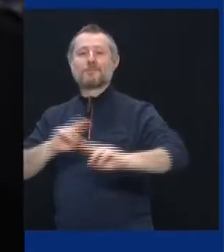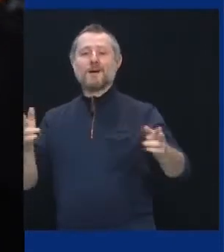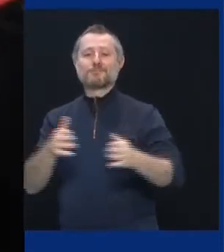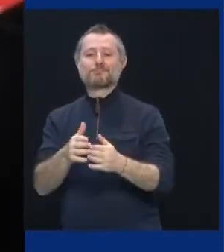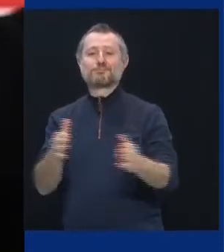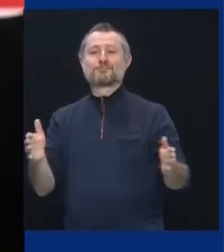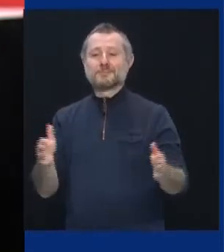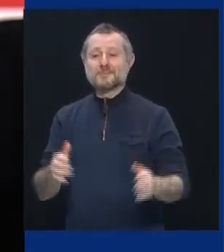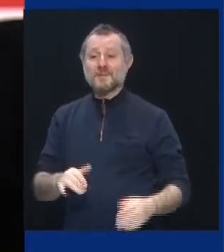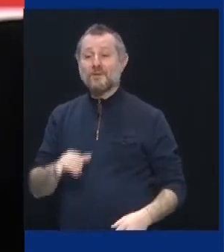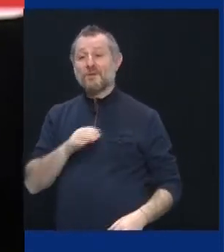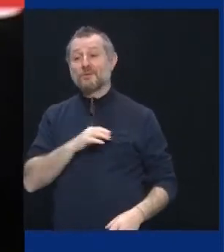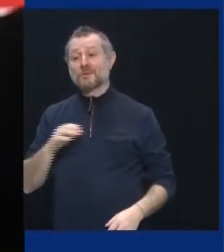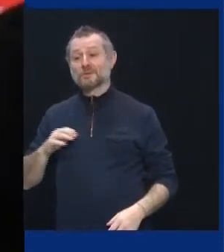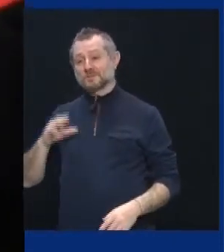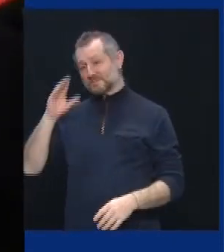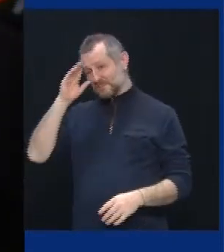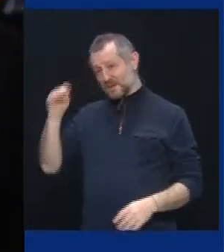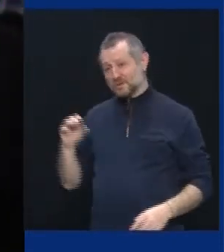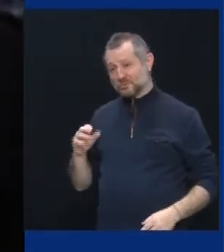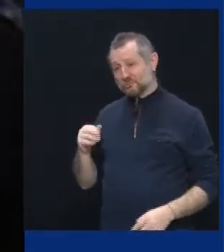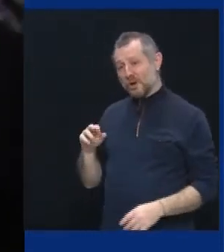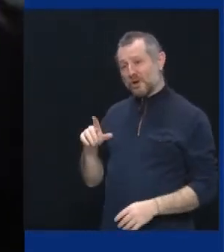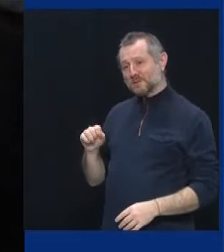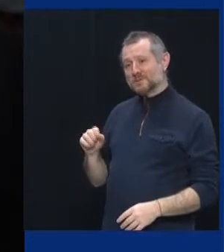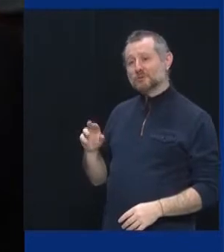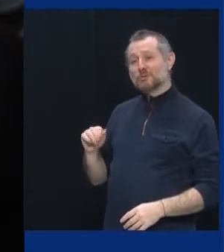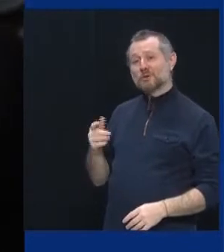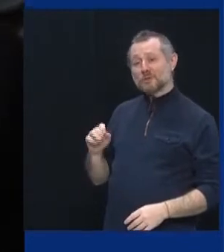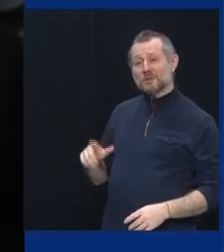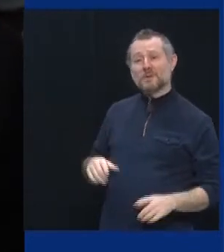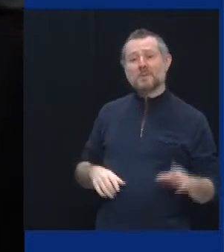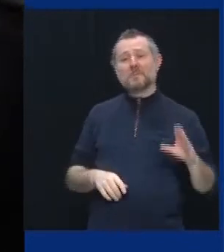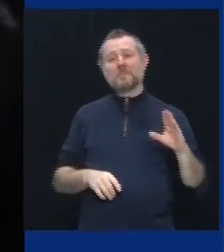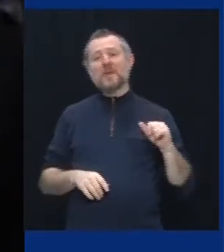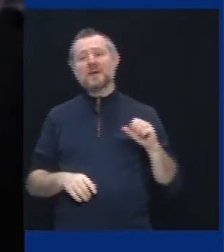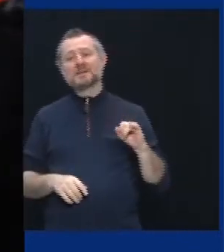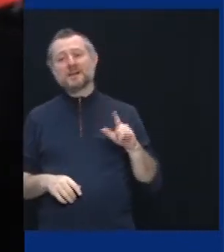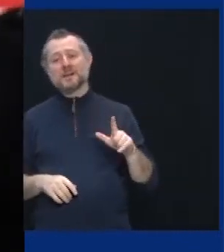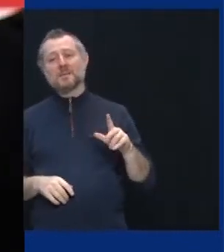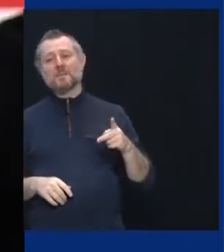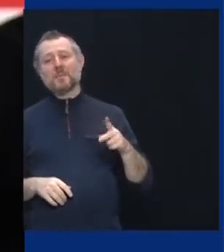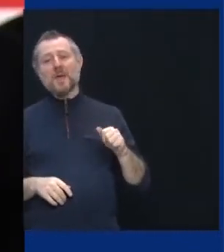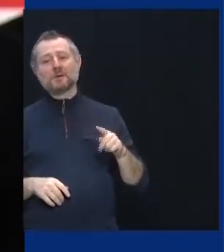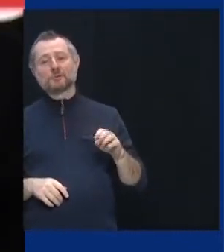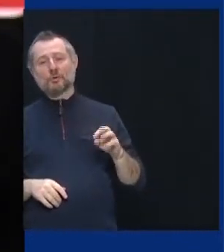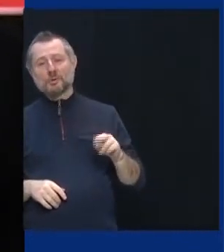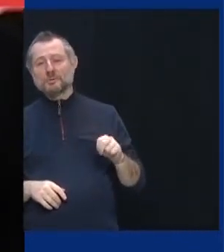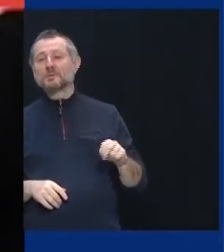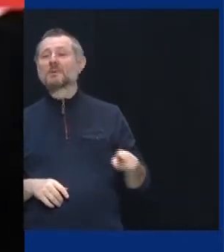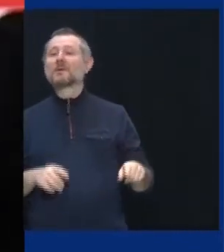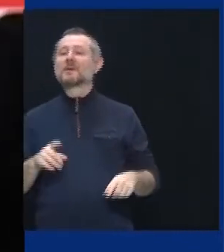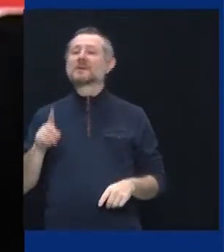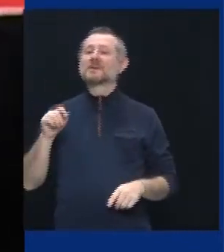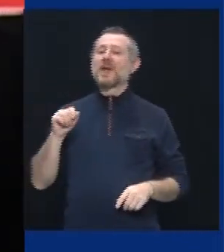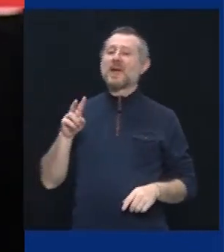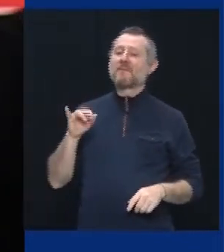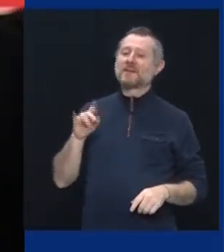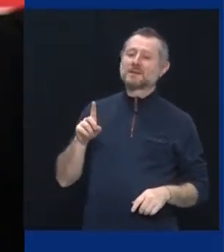Congressman Charles Rangel, Basil Patterson, Carl McCall, David Dinkins. They broke the